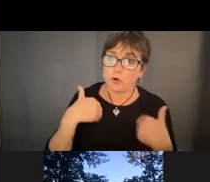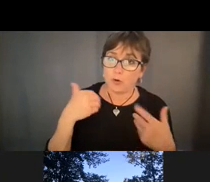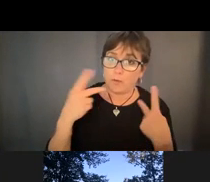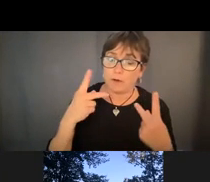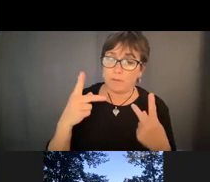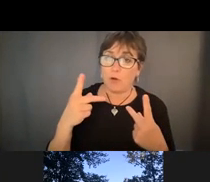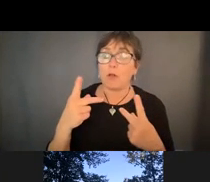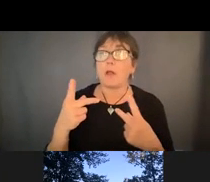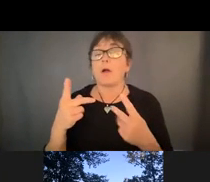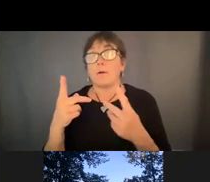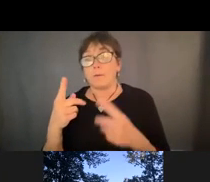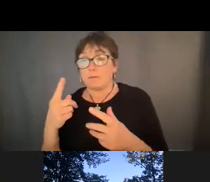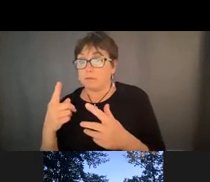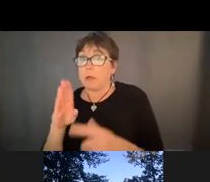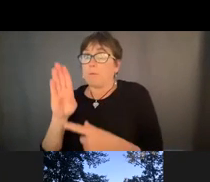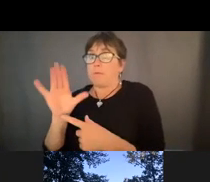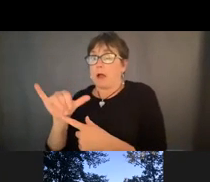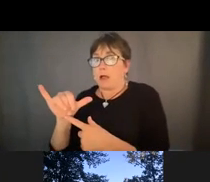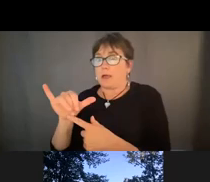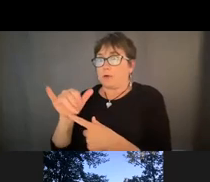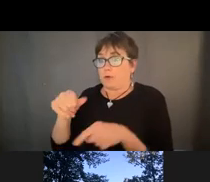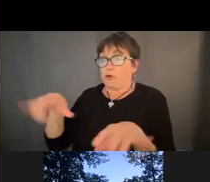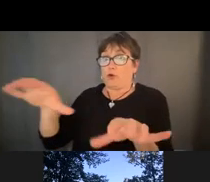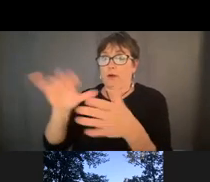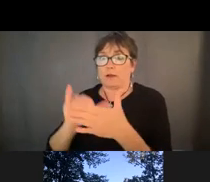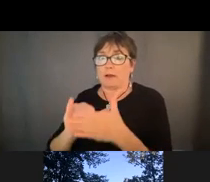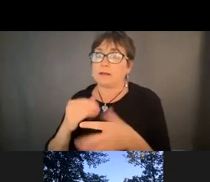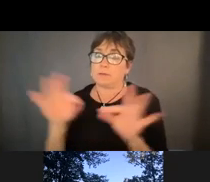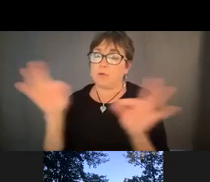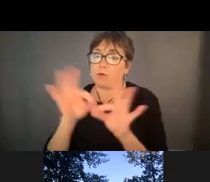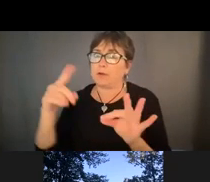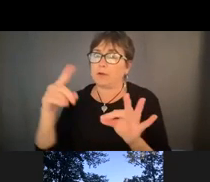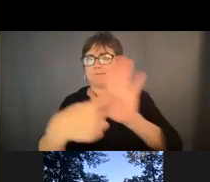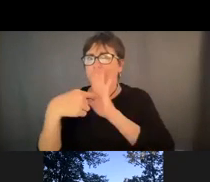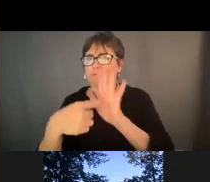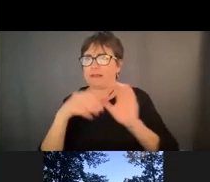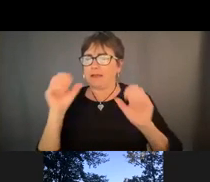and making sure that their voices are being heard. Next slide.